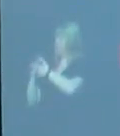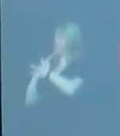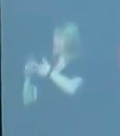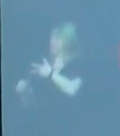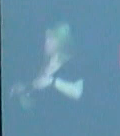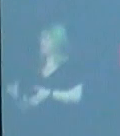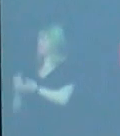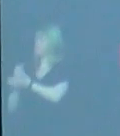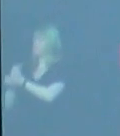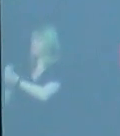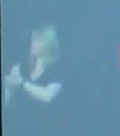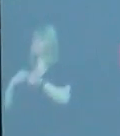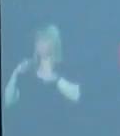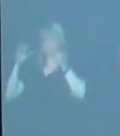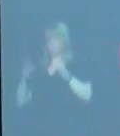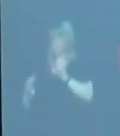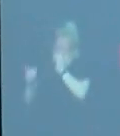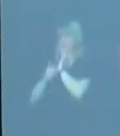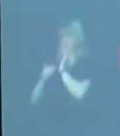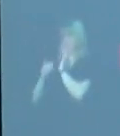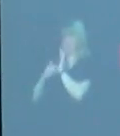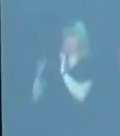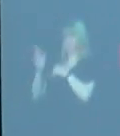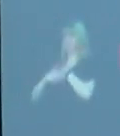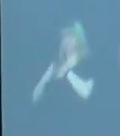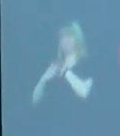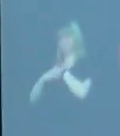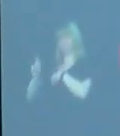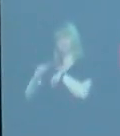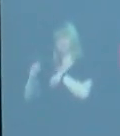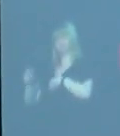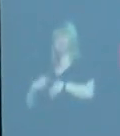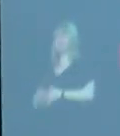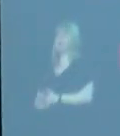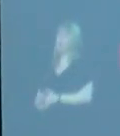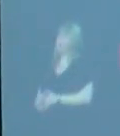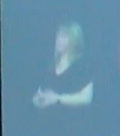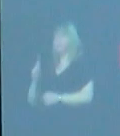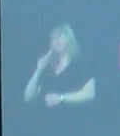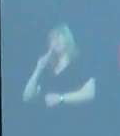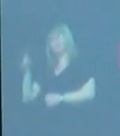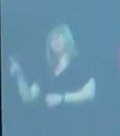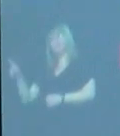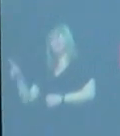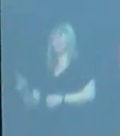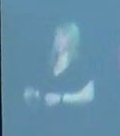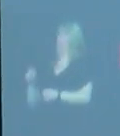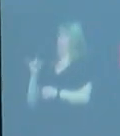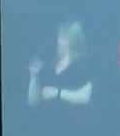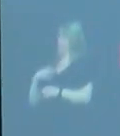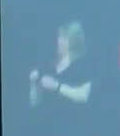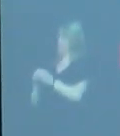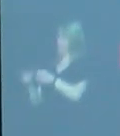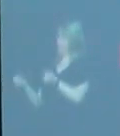I know that I made a decision that professionals opposed, but I also know that had I not made this decision,